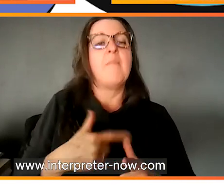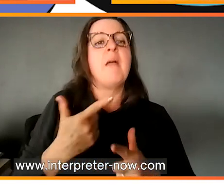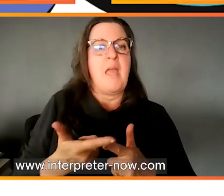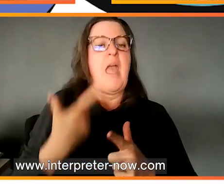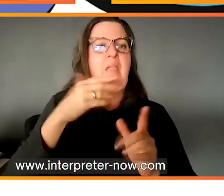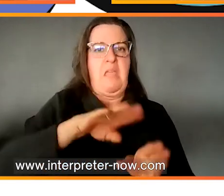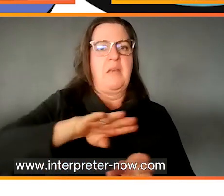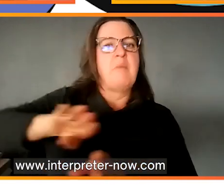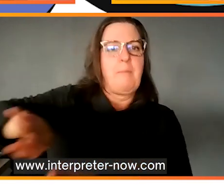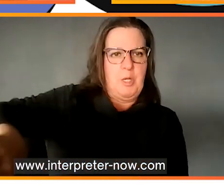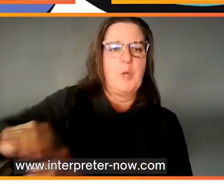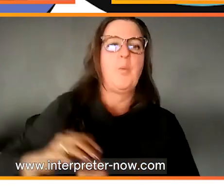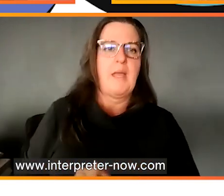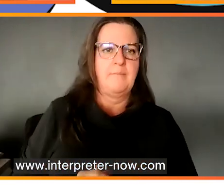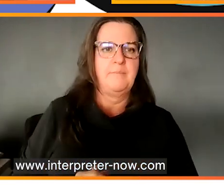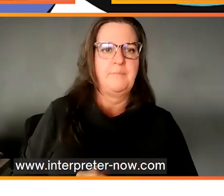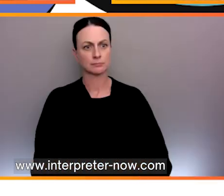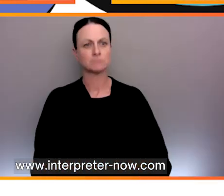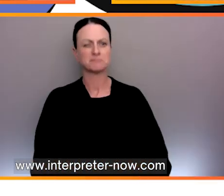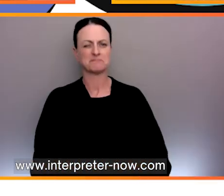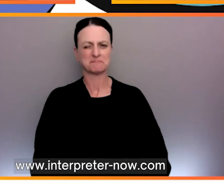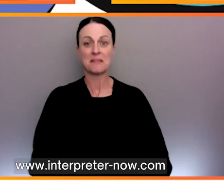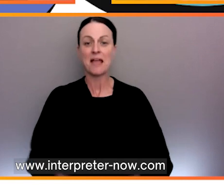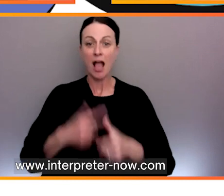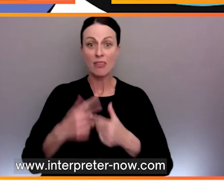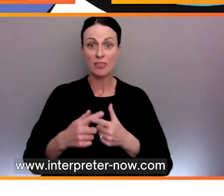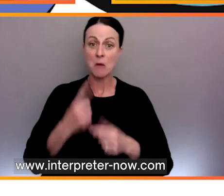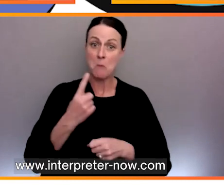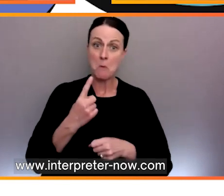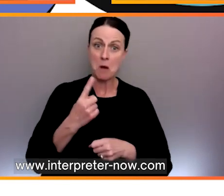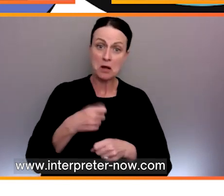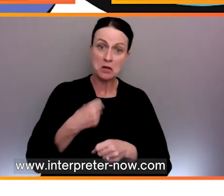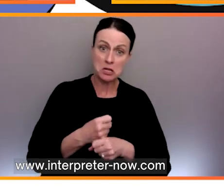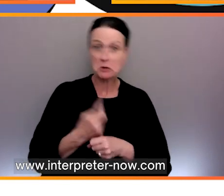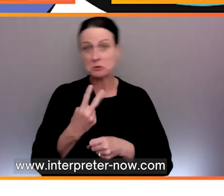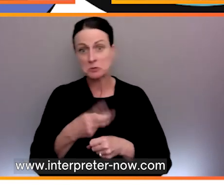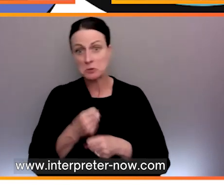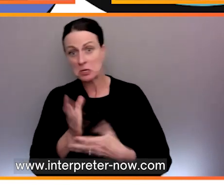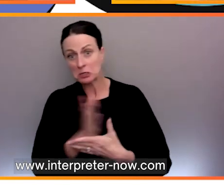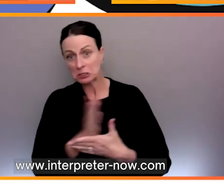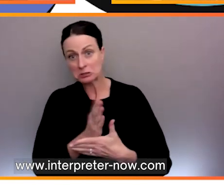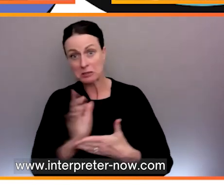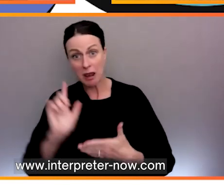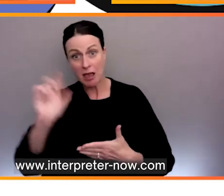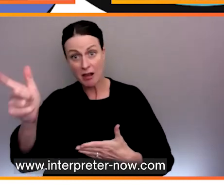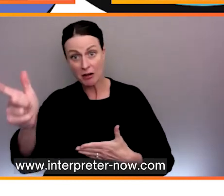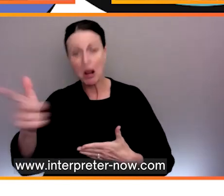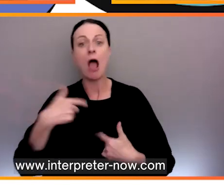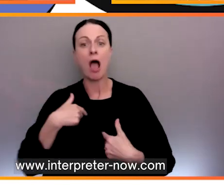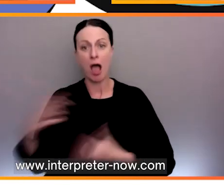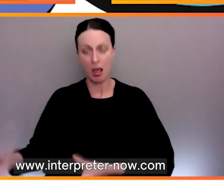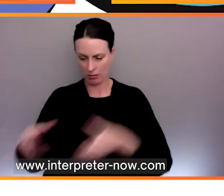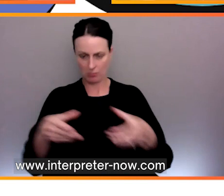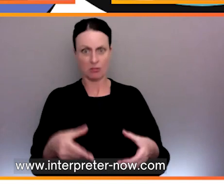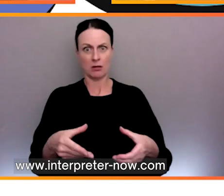doing, workplace bullying, organizational health, workplace culture. I had studied leadership quite a